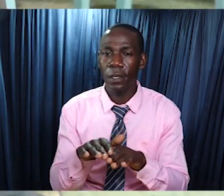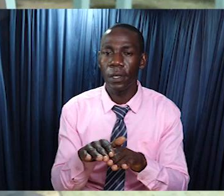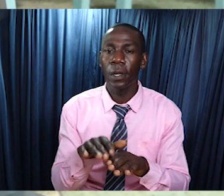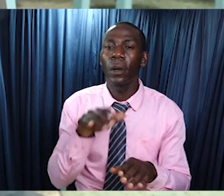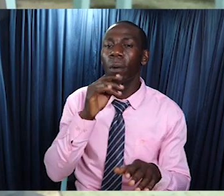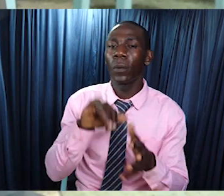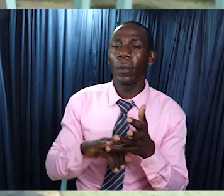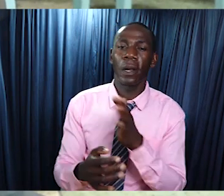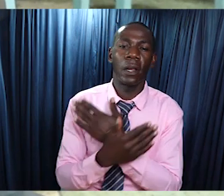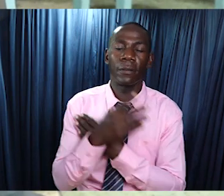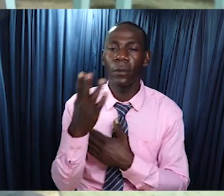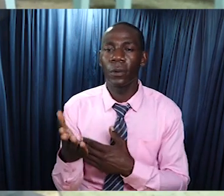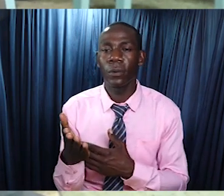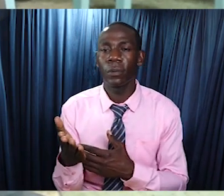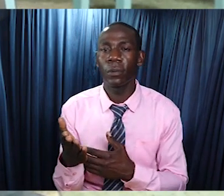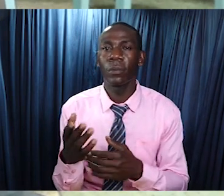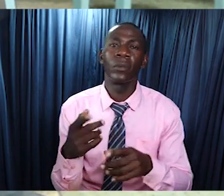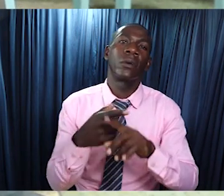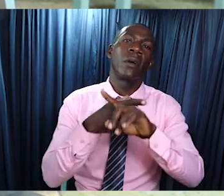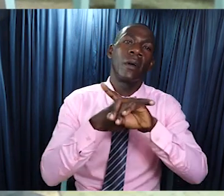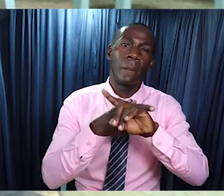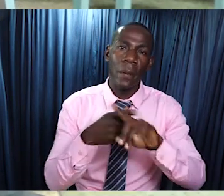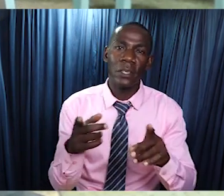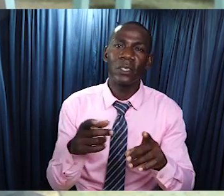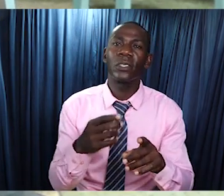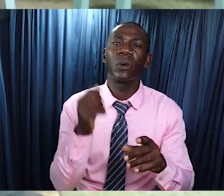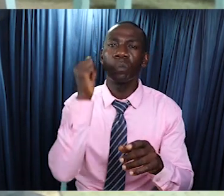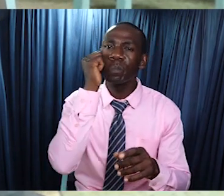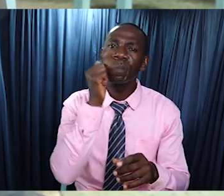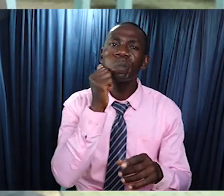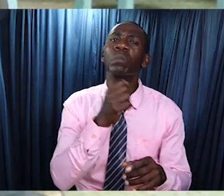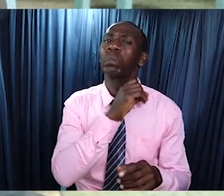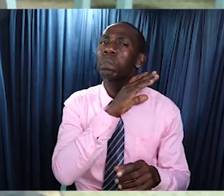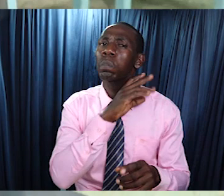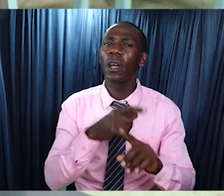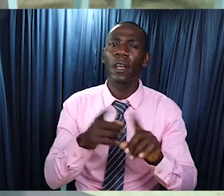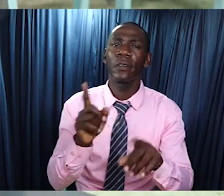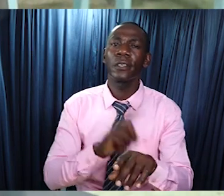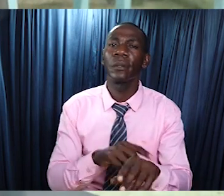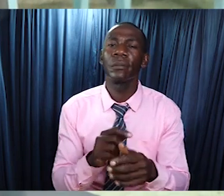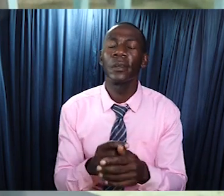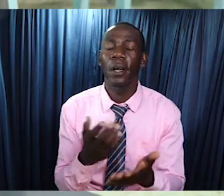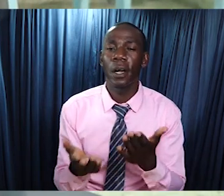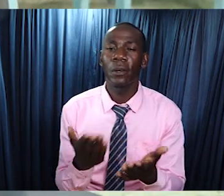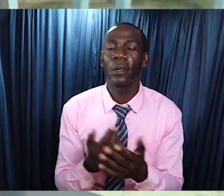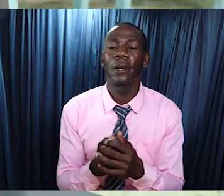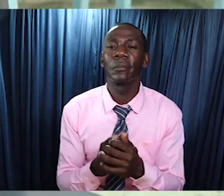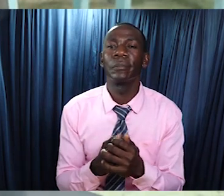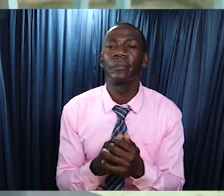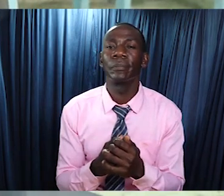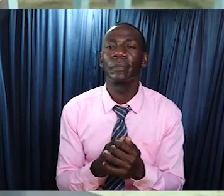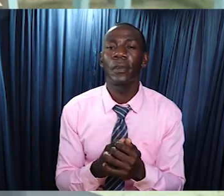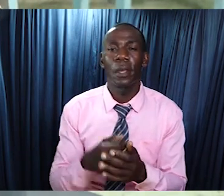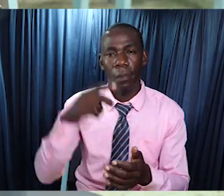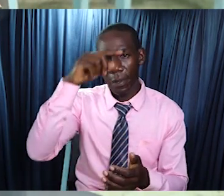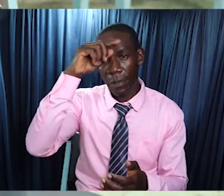place. Mume anakupenda. The husband loves you. Lakini unajikuta tu unachafuka. But you are violent every time. Hallelujah. Hallelujah.